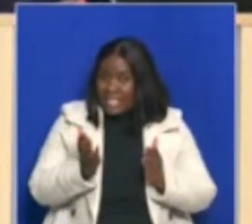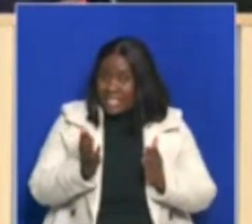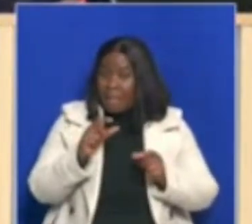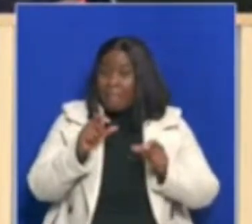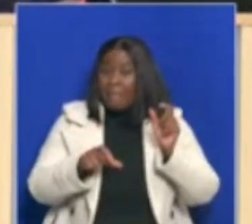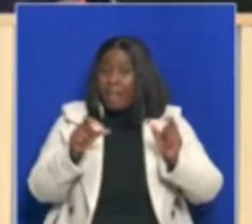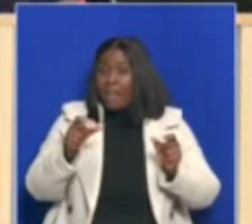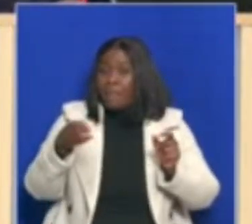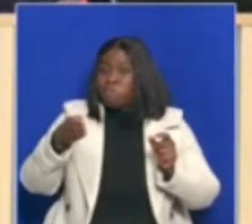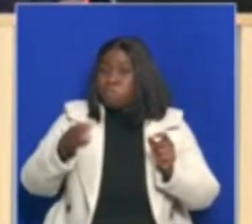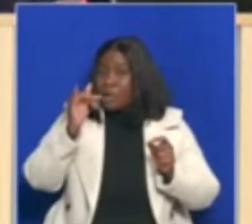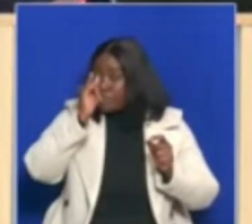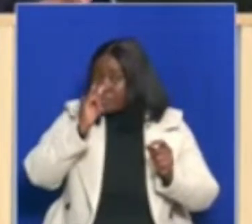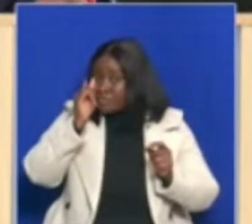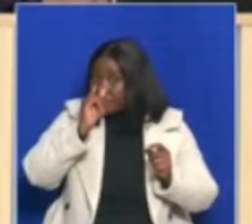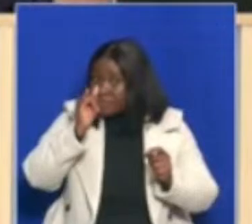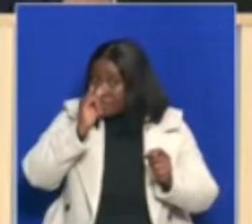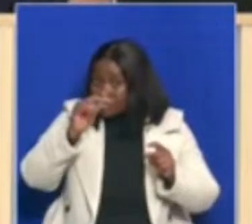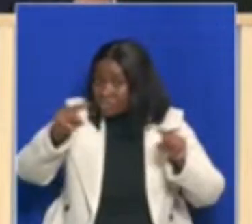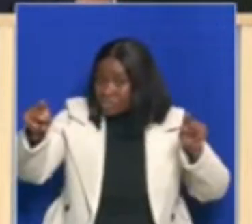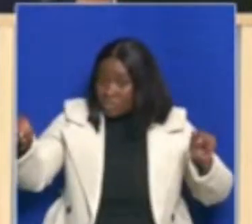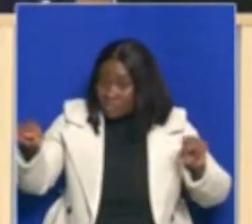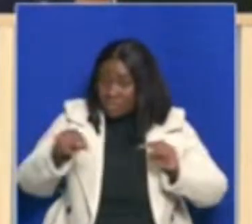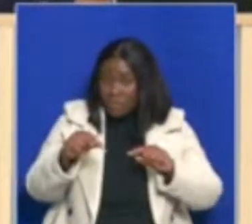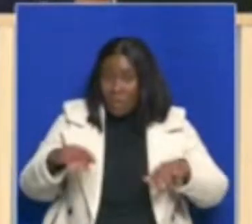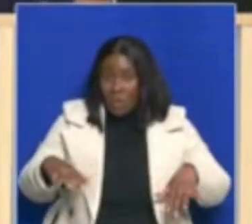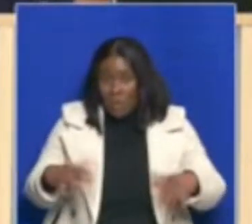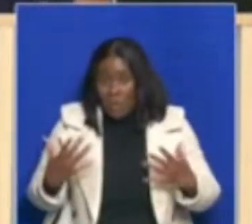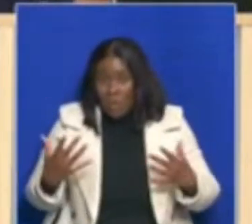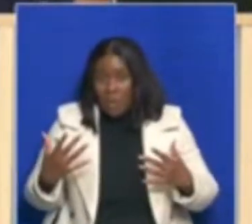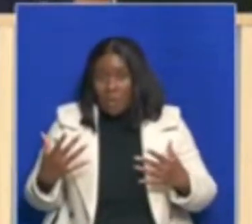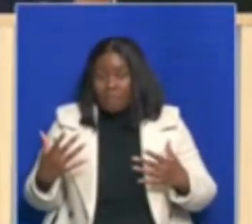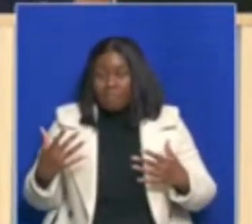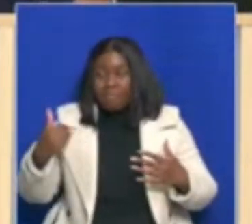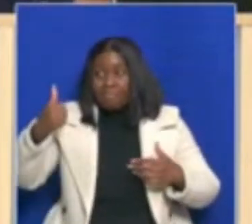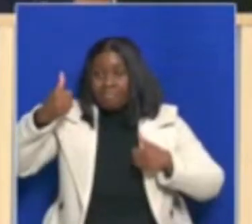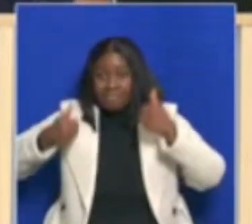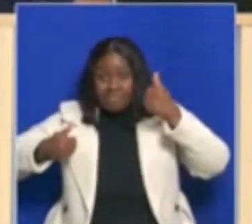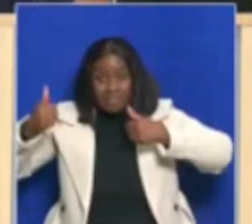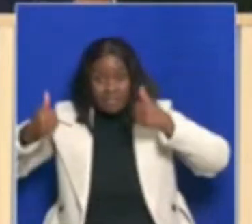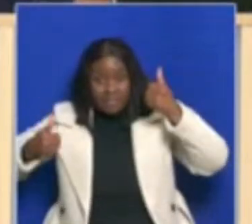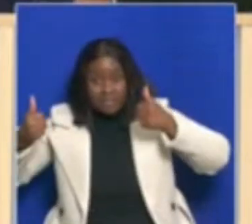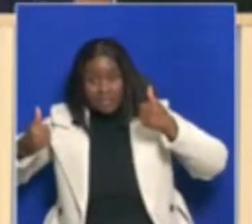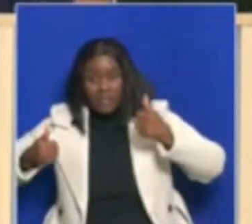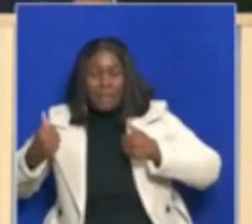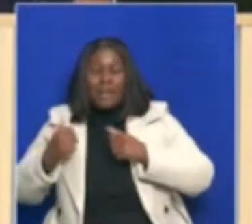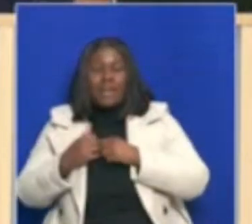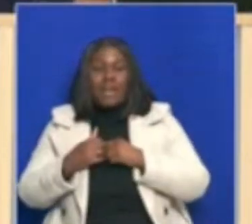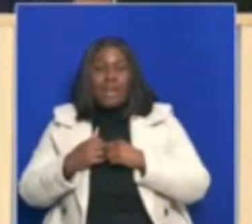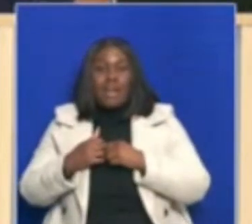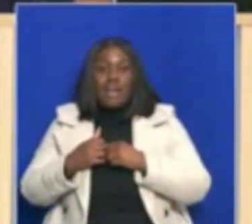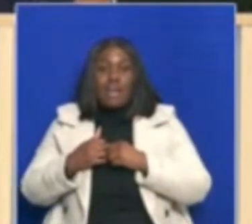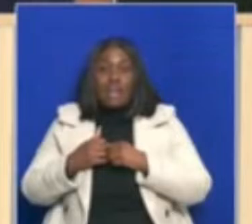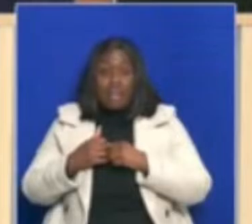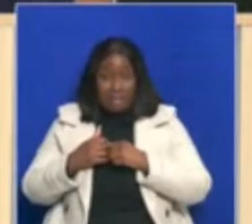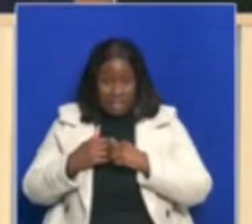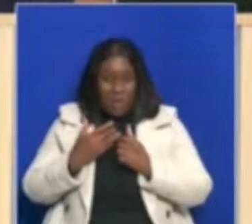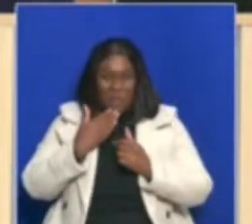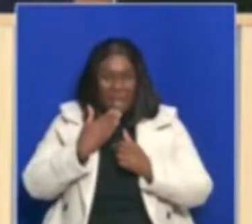the sin, or is it their commander to whom they report that there's now been this incident? I'm just trying to understand the